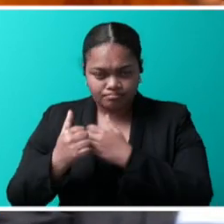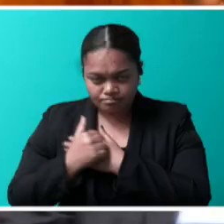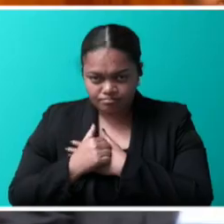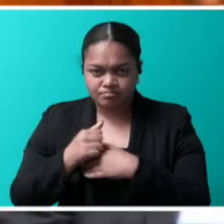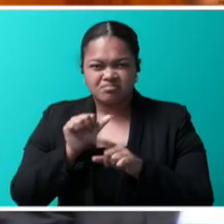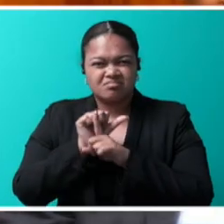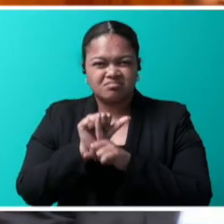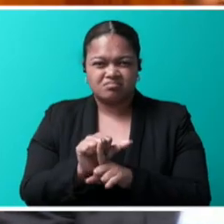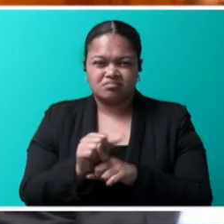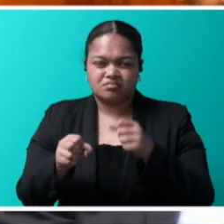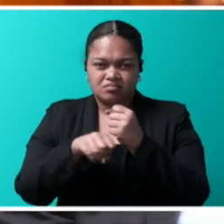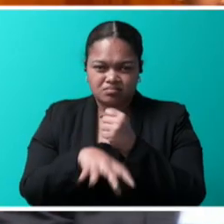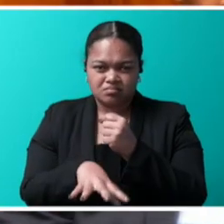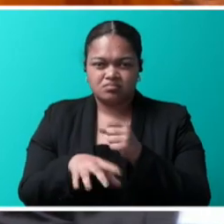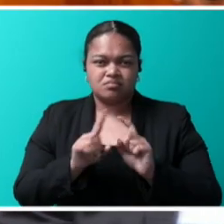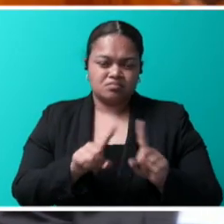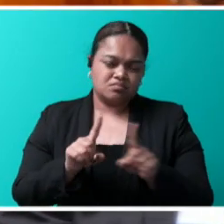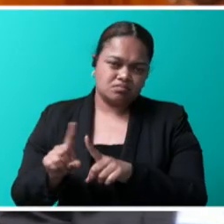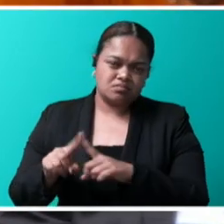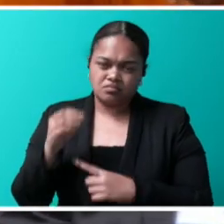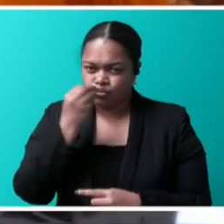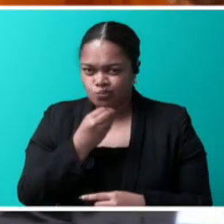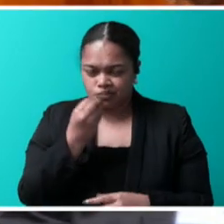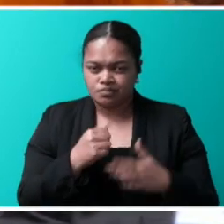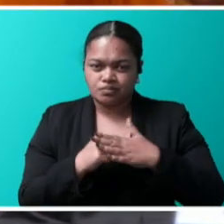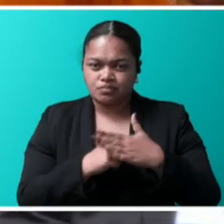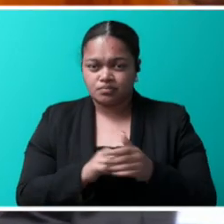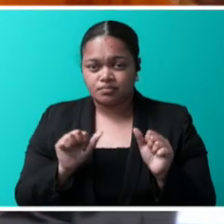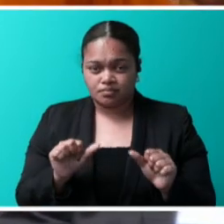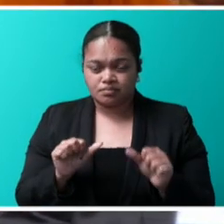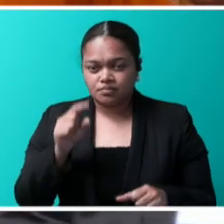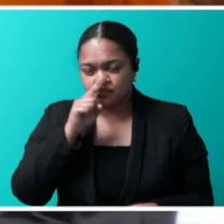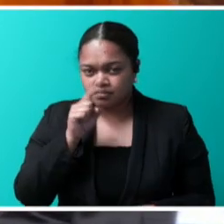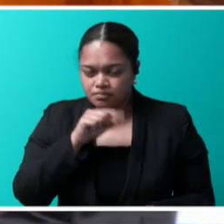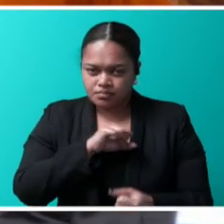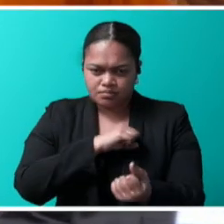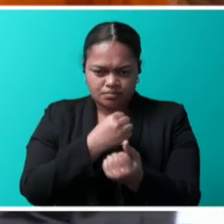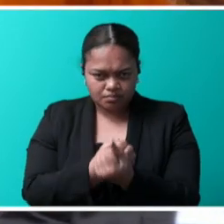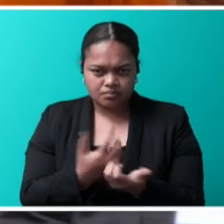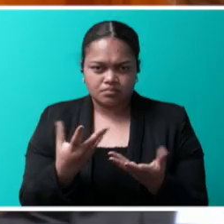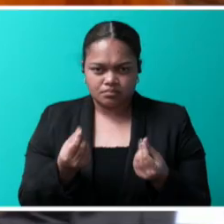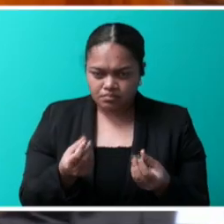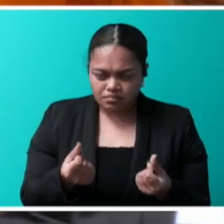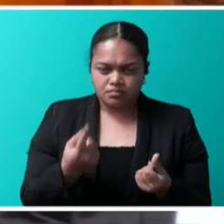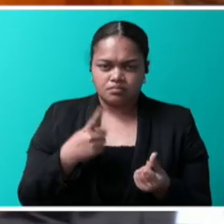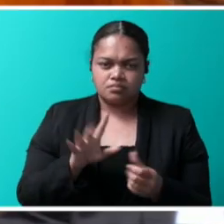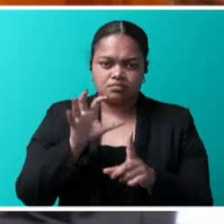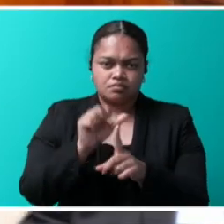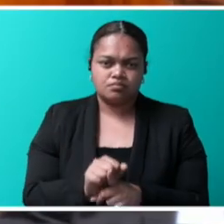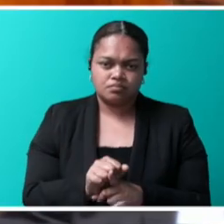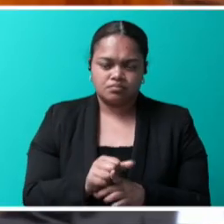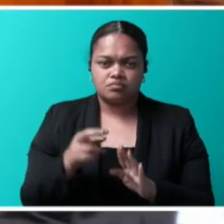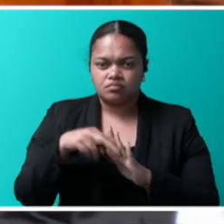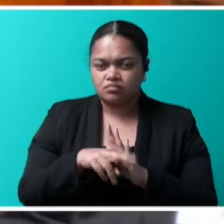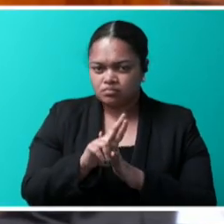our crops and our agriculture system as a foundation for protecting our people, strengthening our economy, and securing the resilient and